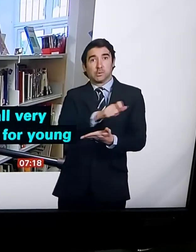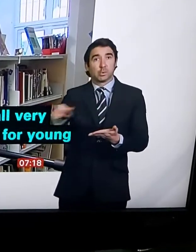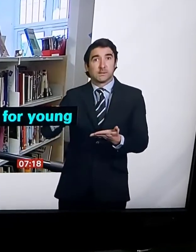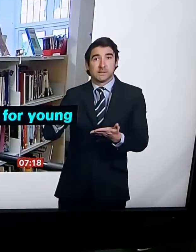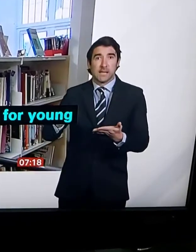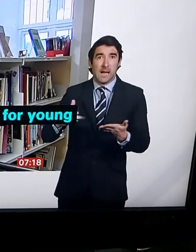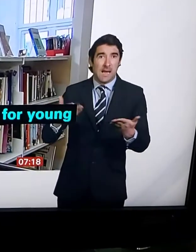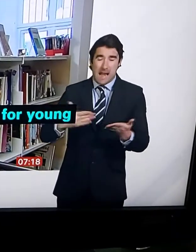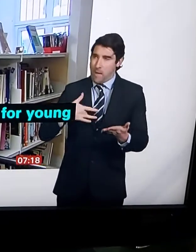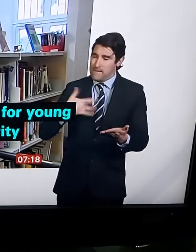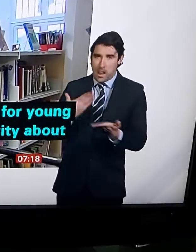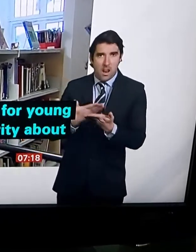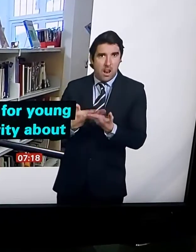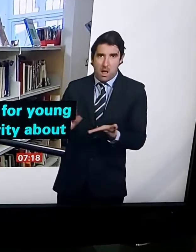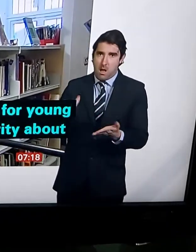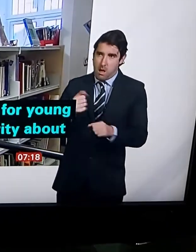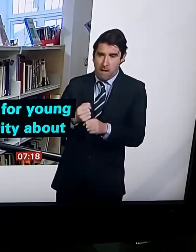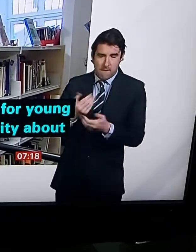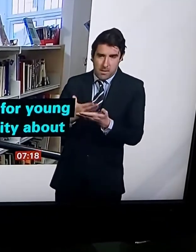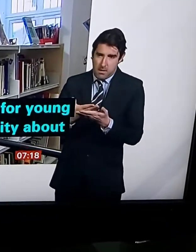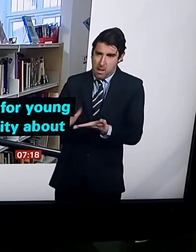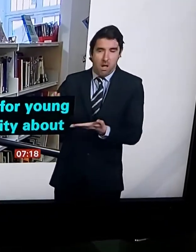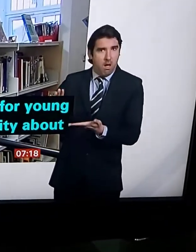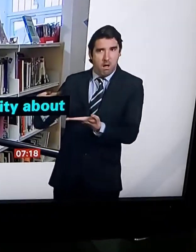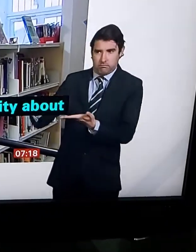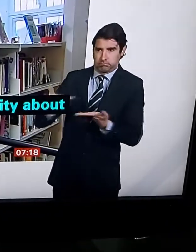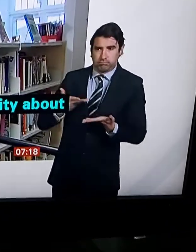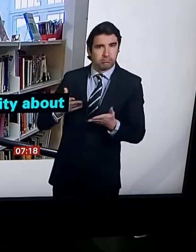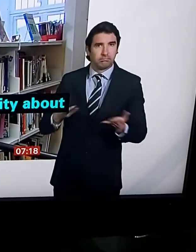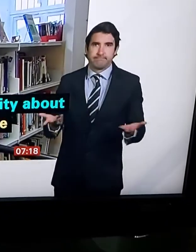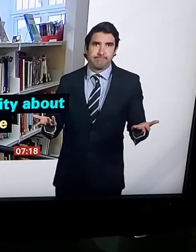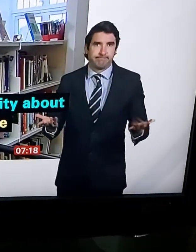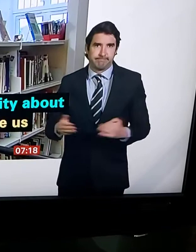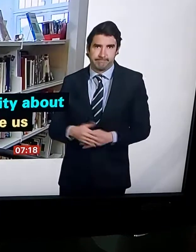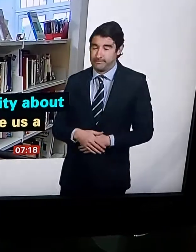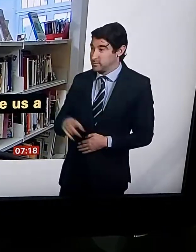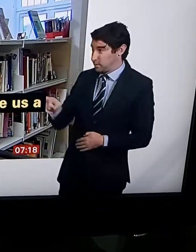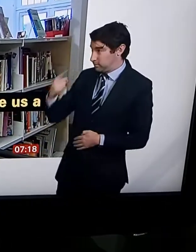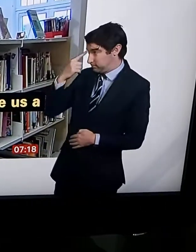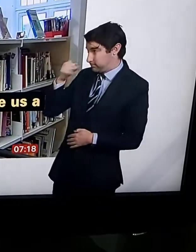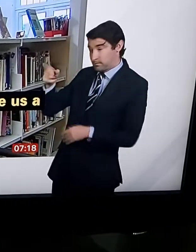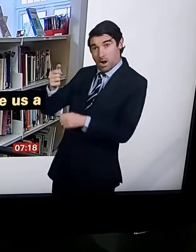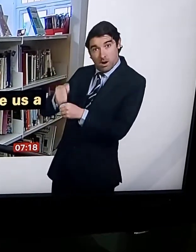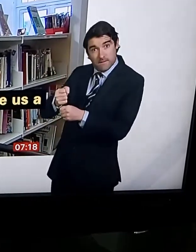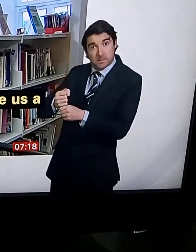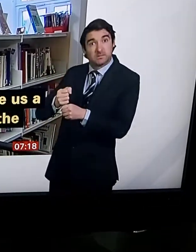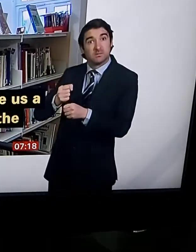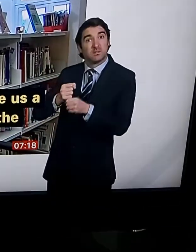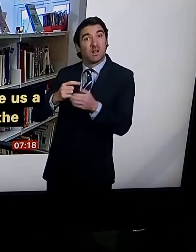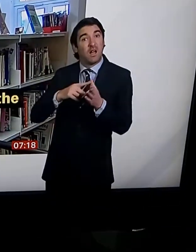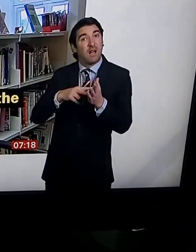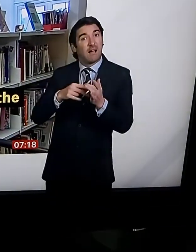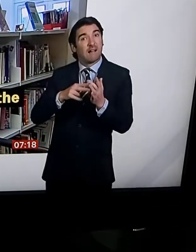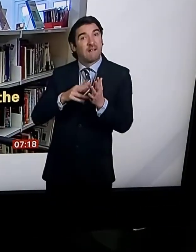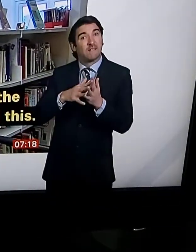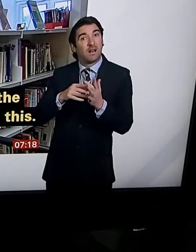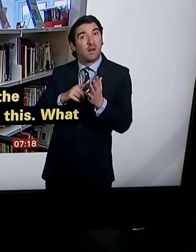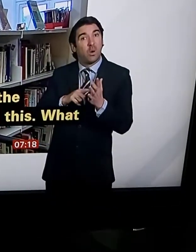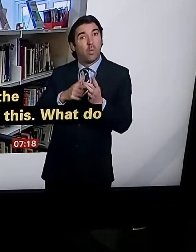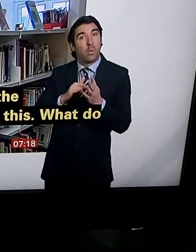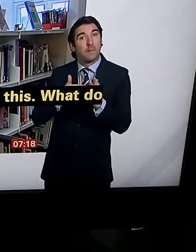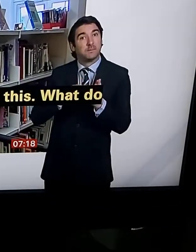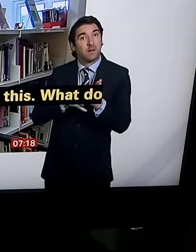into the near future. Give us a quick review of the way the government's handled this then, and what do you think of the Education Secretary's future? I mean, on a